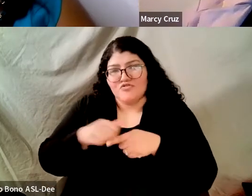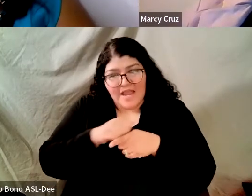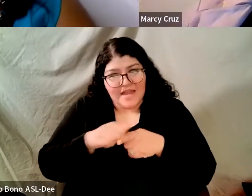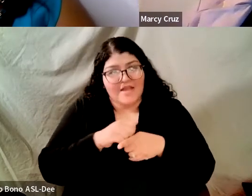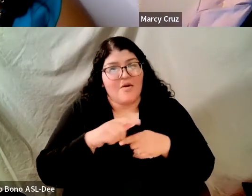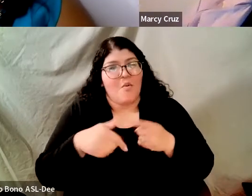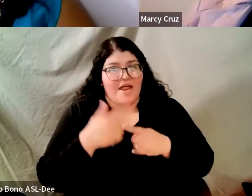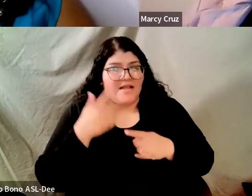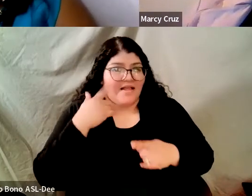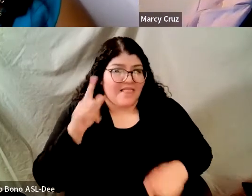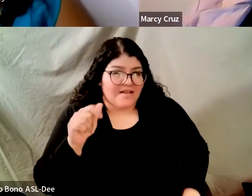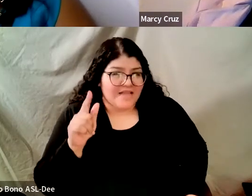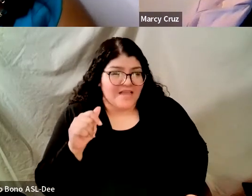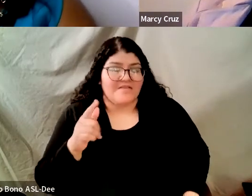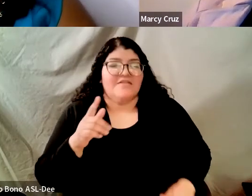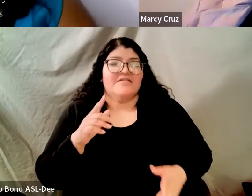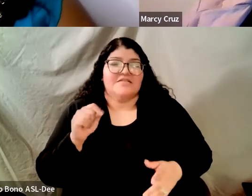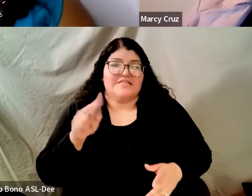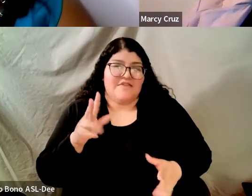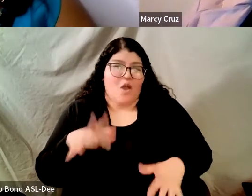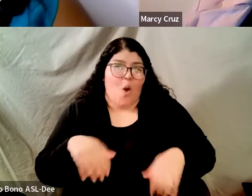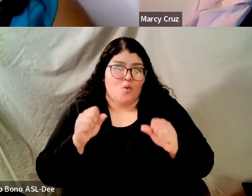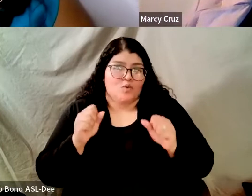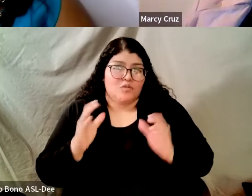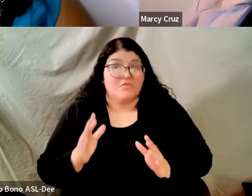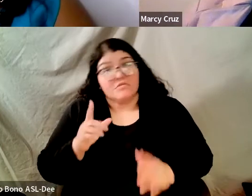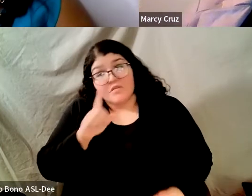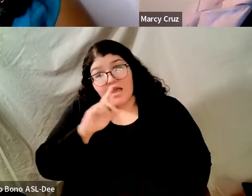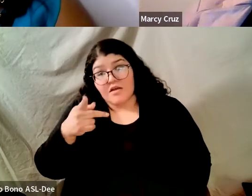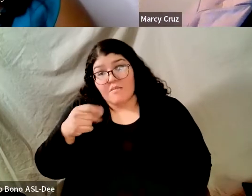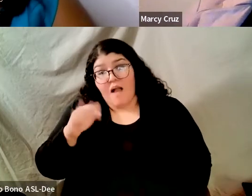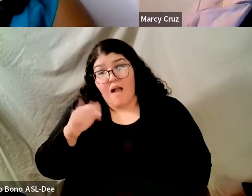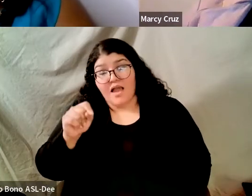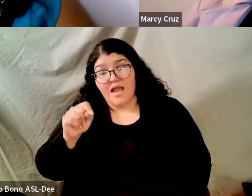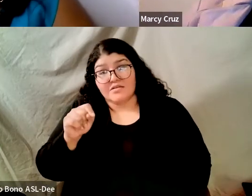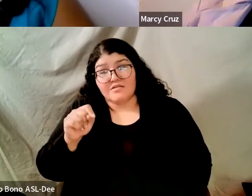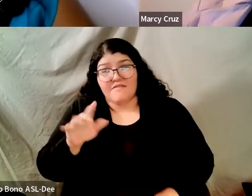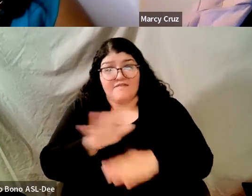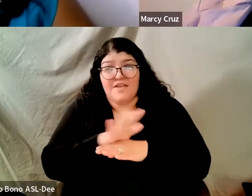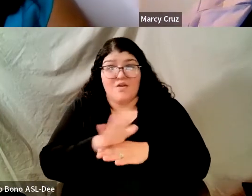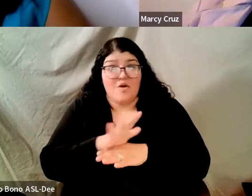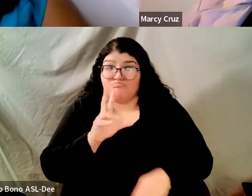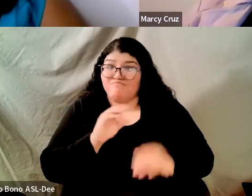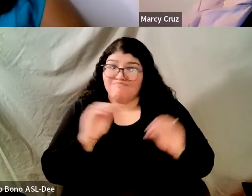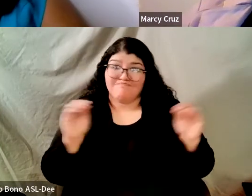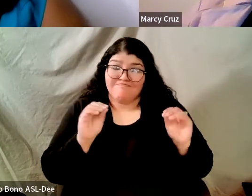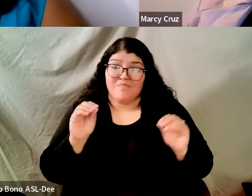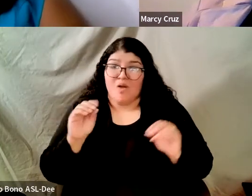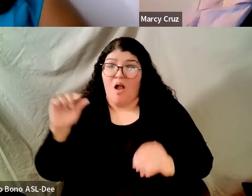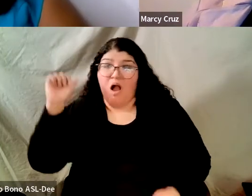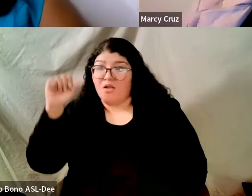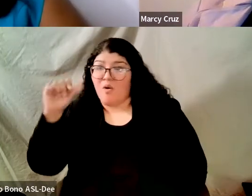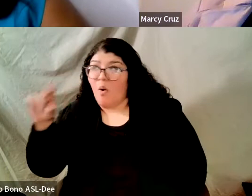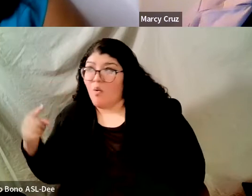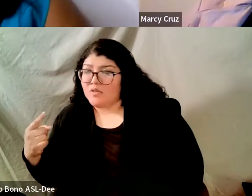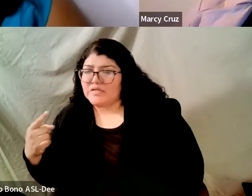television host. And actually, my podcast is audio only. I don't really do video, so I probably should, but it's a lot